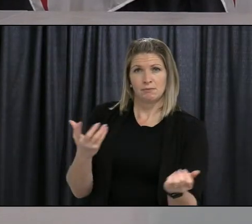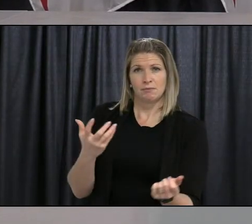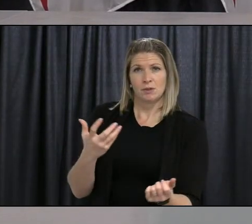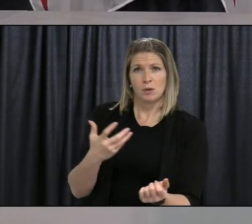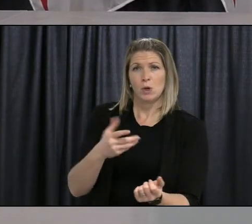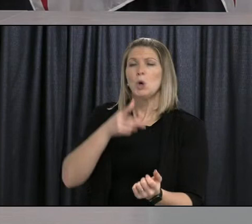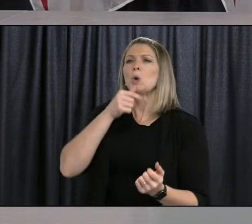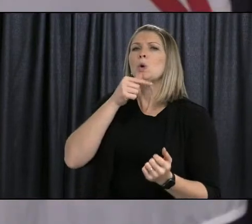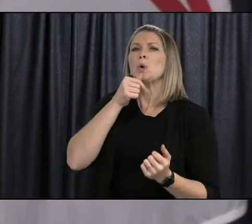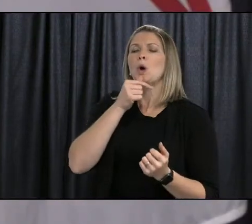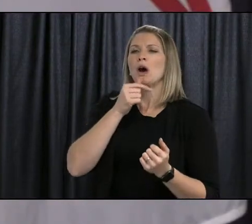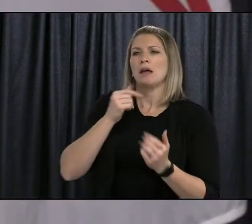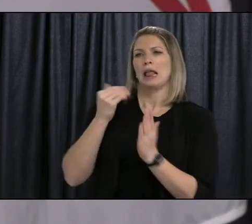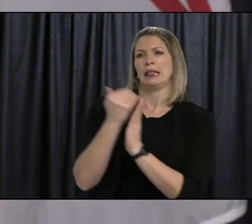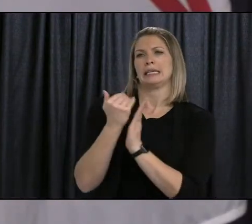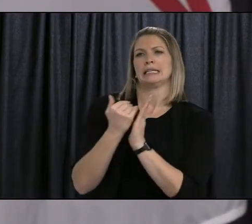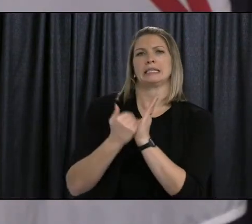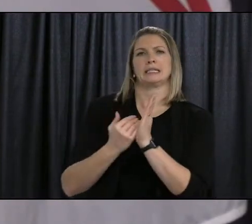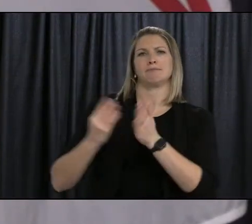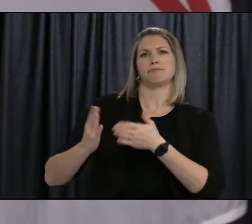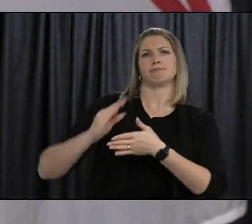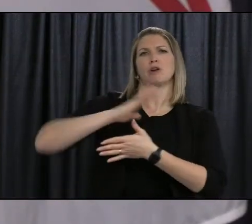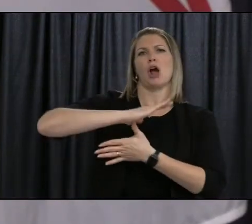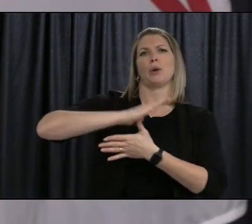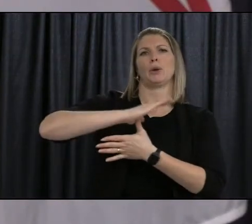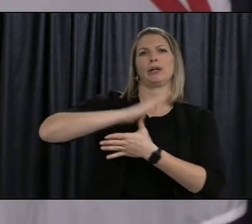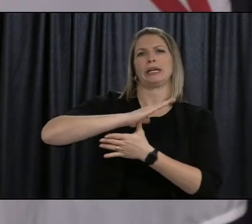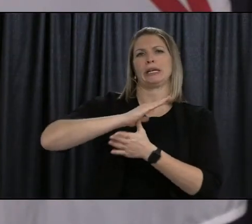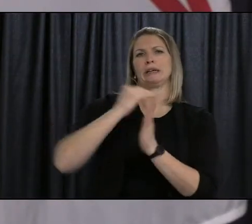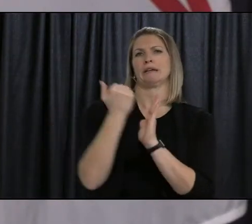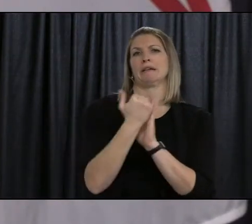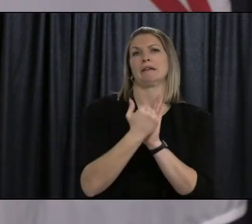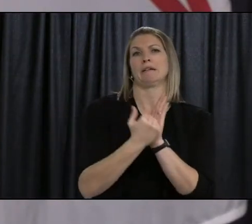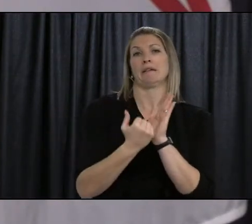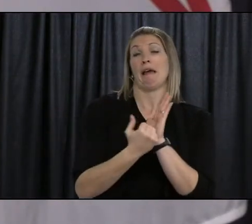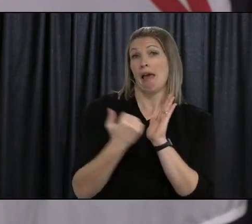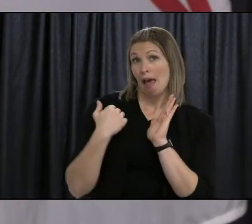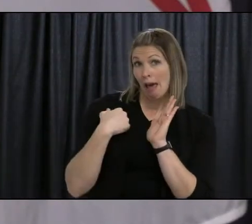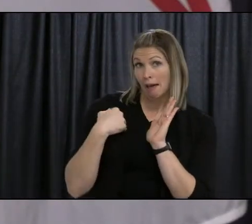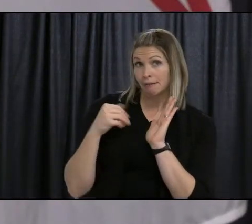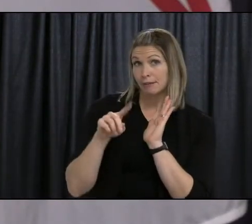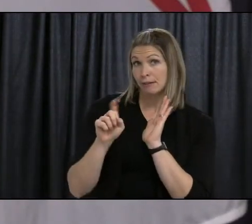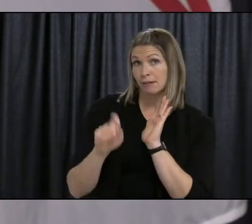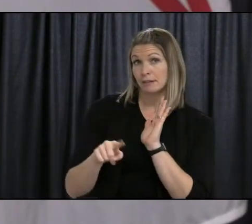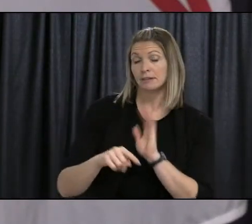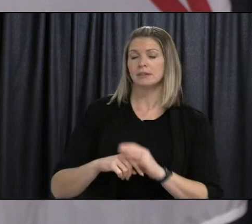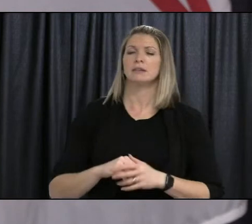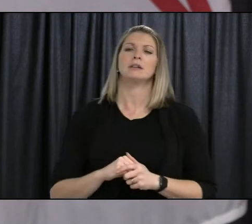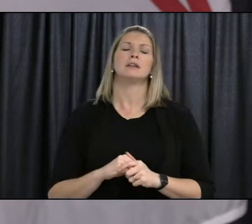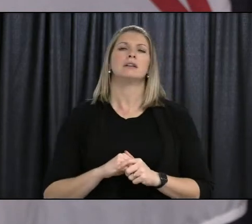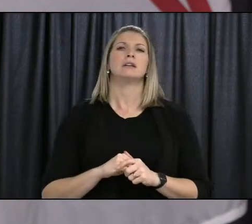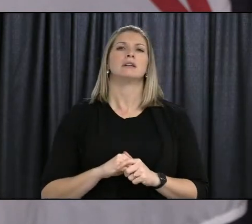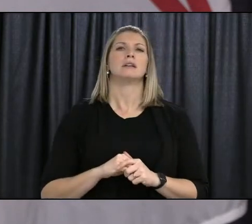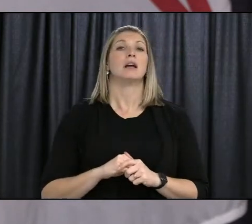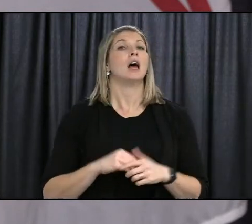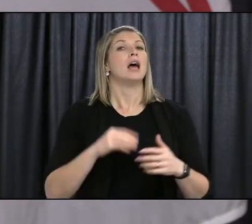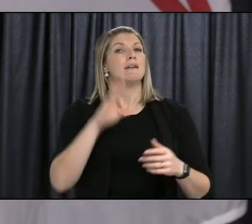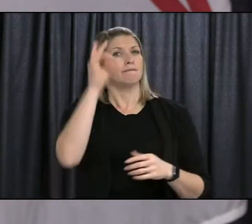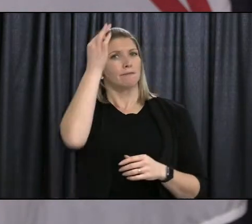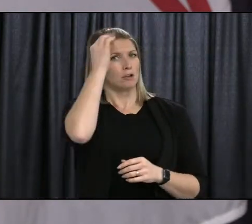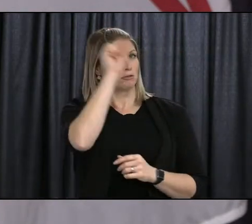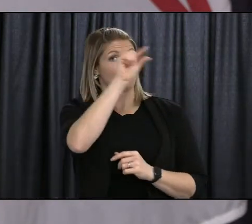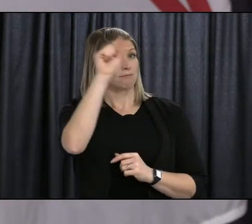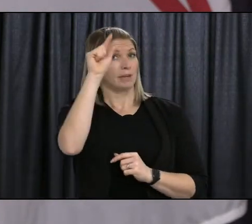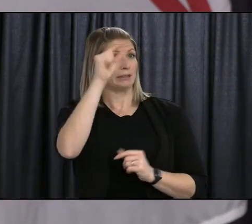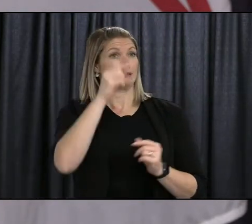first doses? So there are restrictions on exactly what we are able to